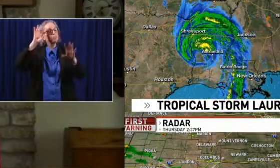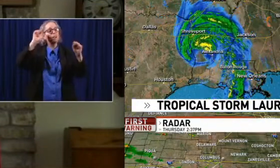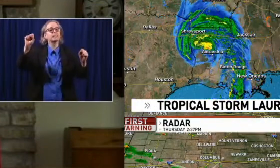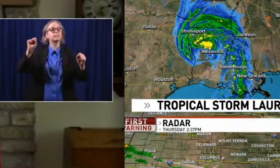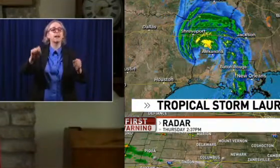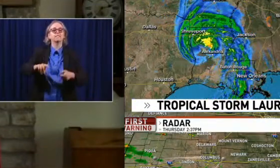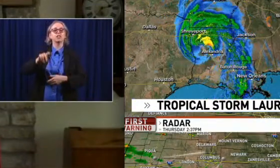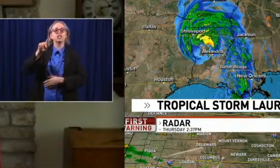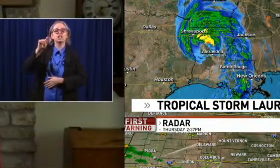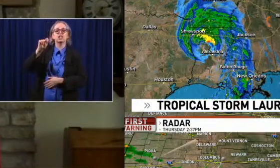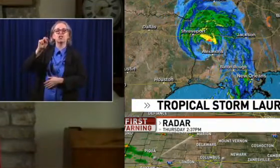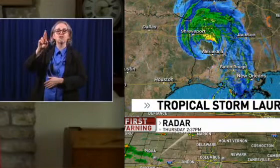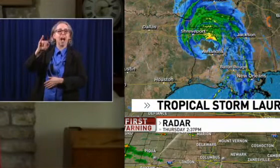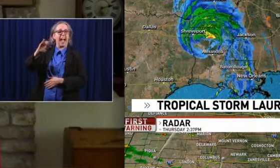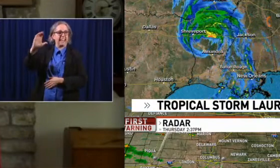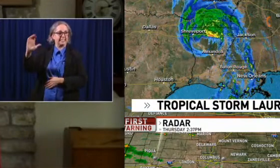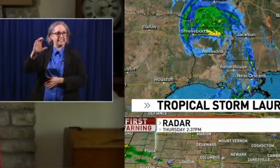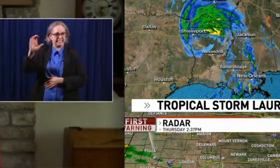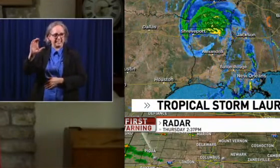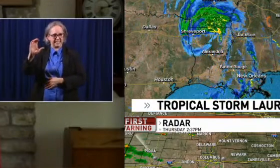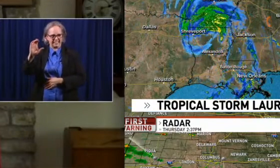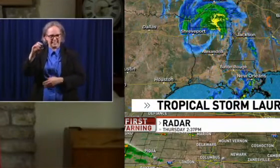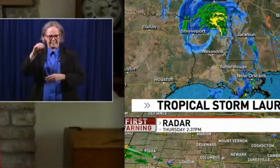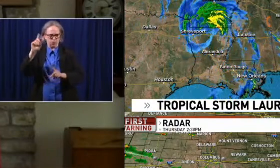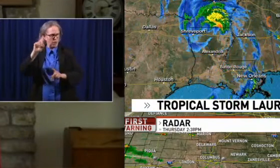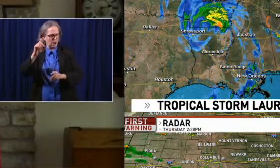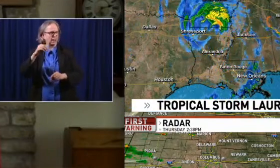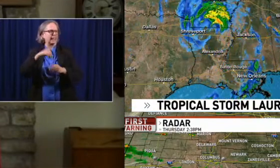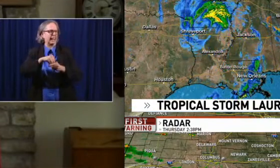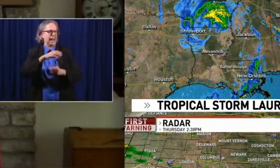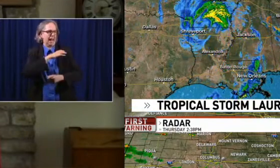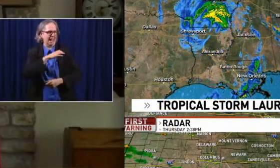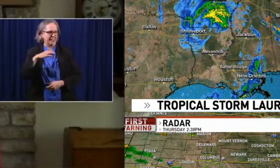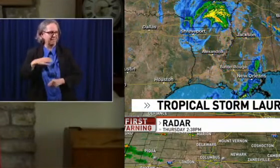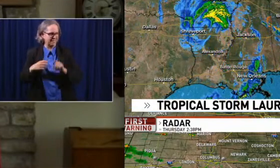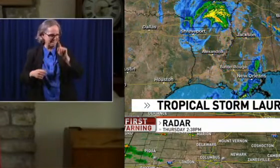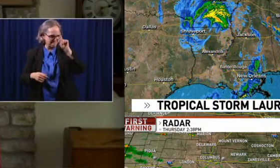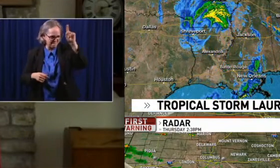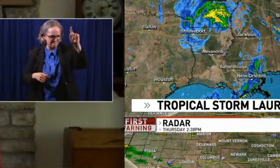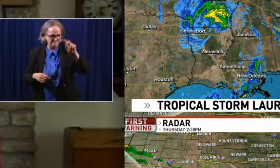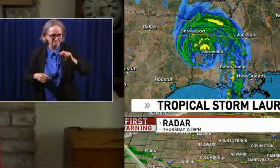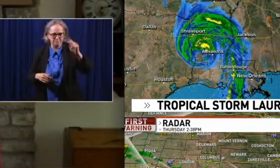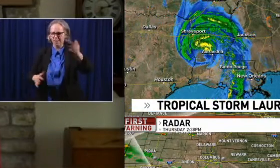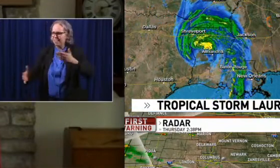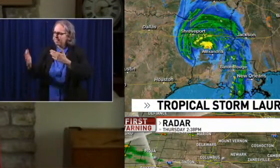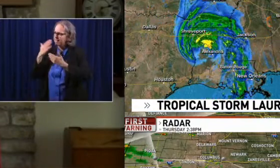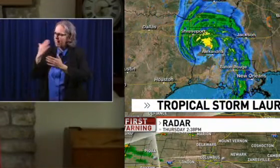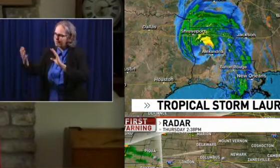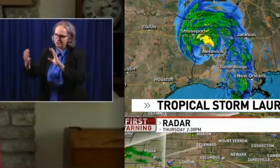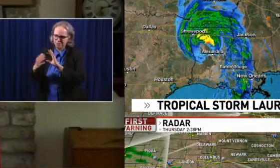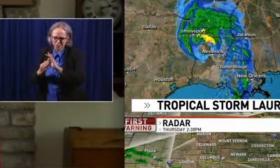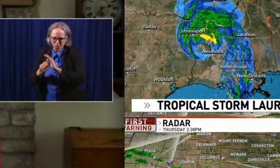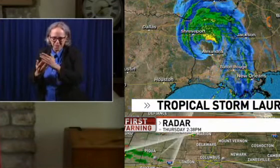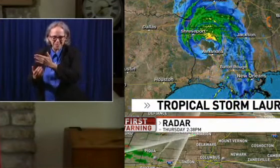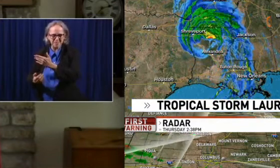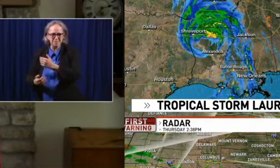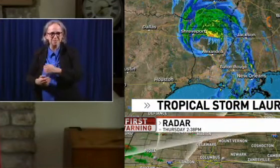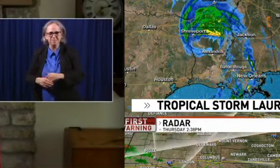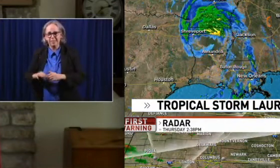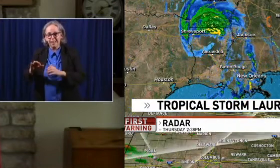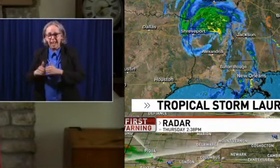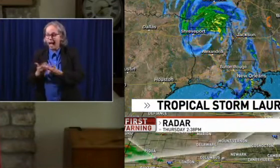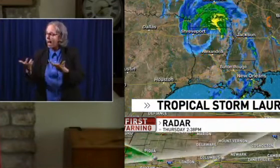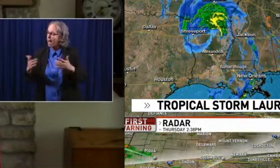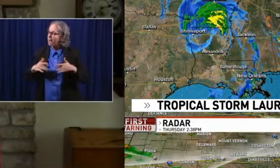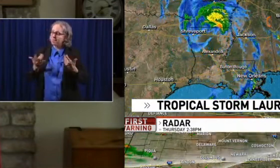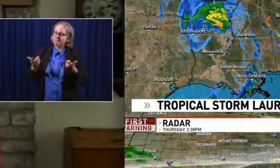Cleveland. Doctor, thank you very, very much for joining us. We appreciate it. How are things going?